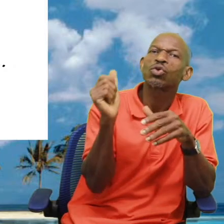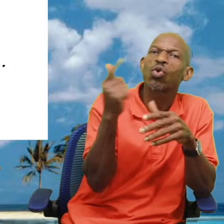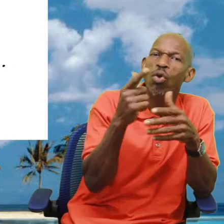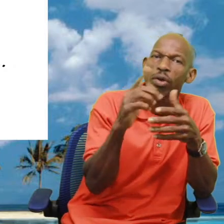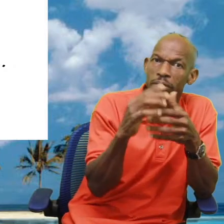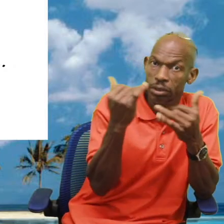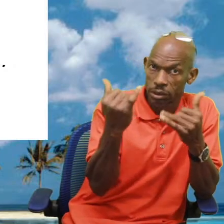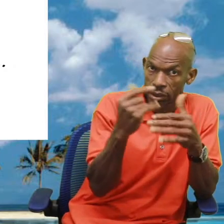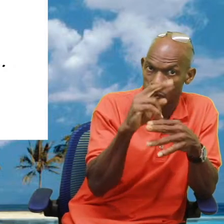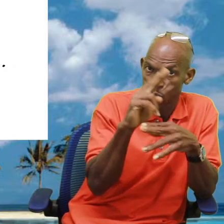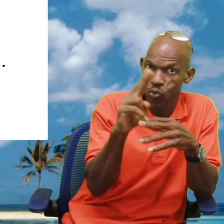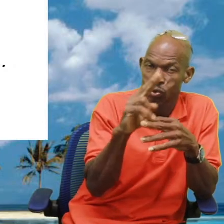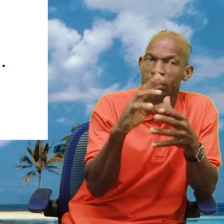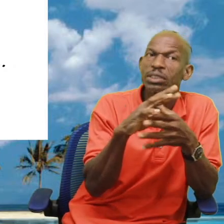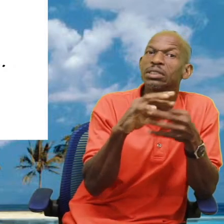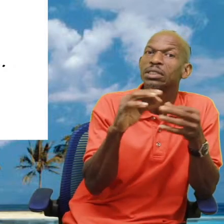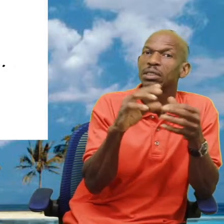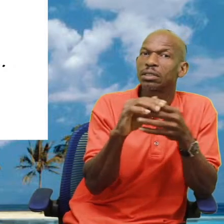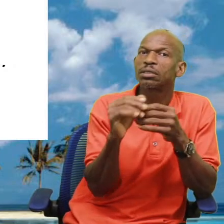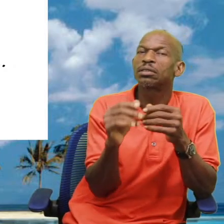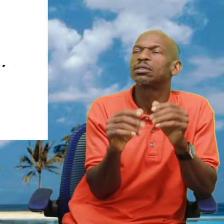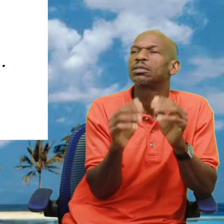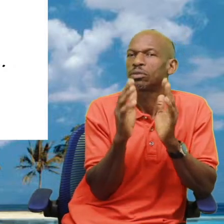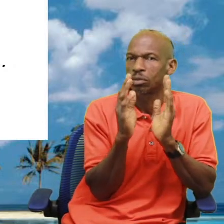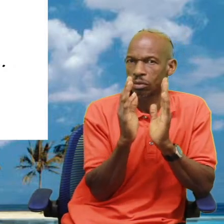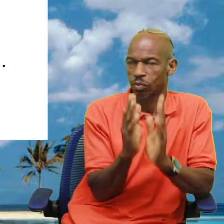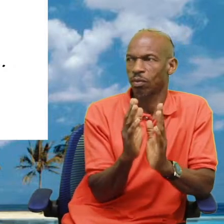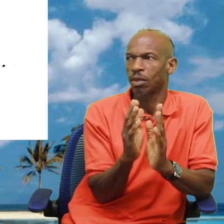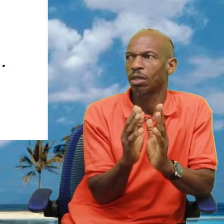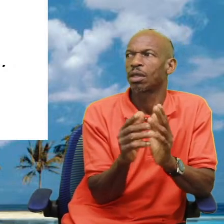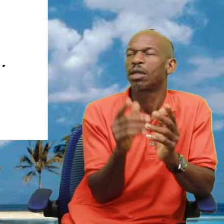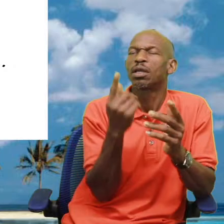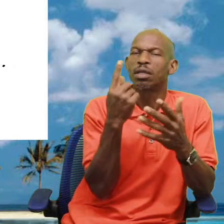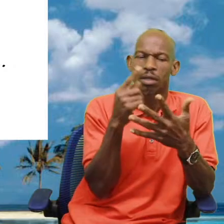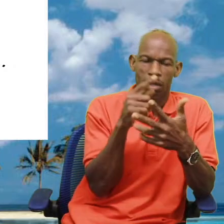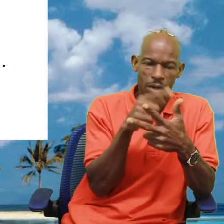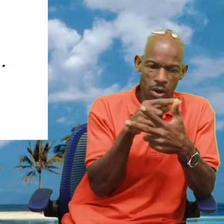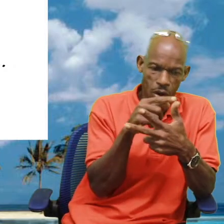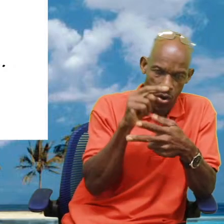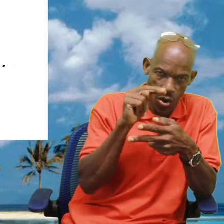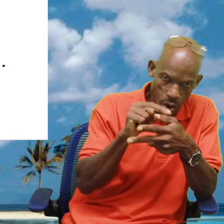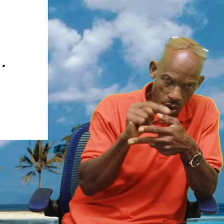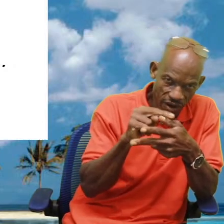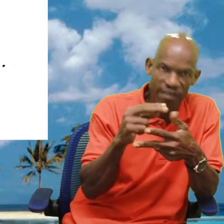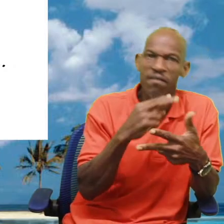the dog because that is my noun. Noun, verb, adjective.